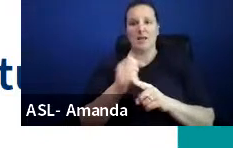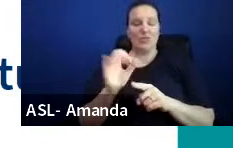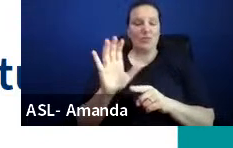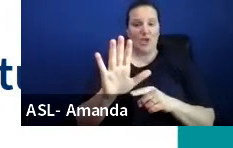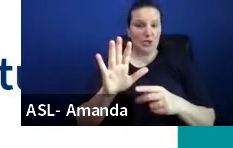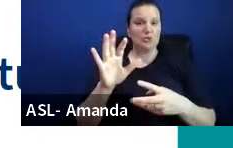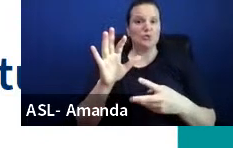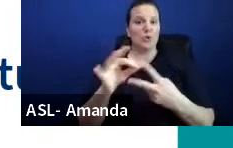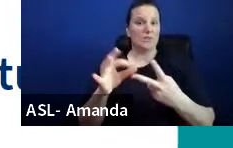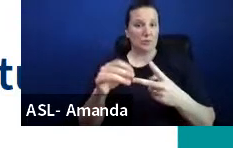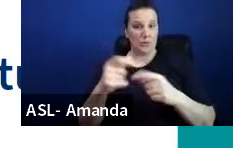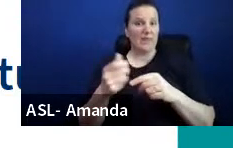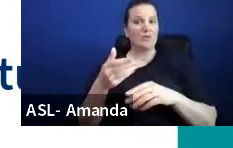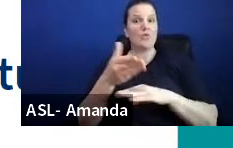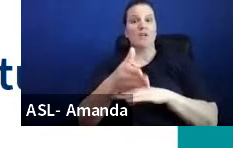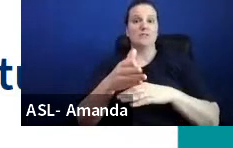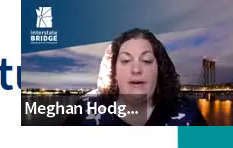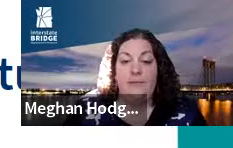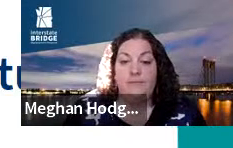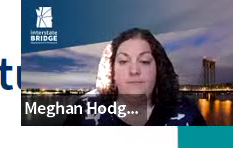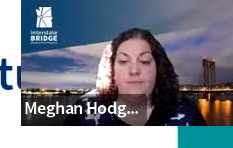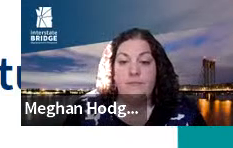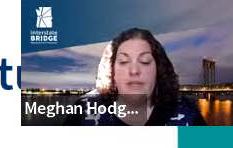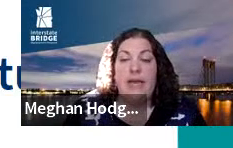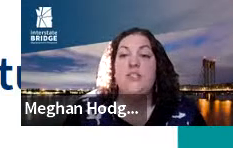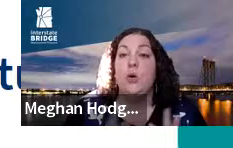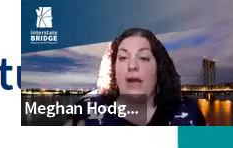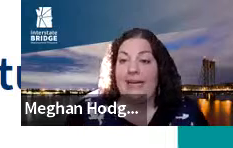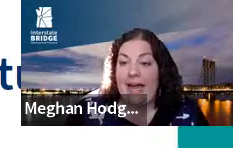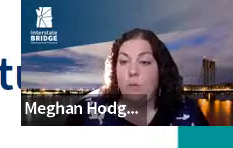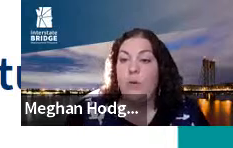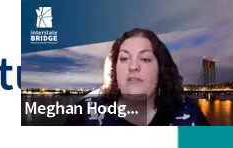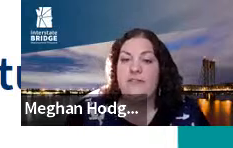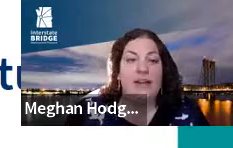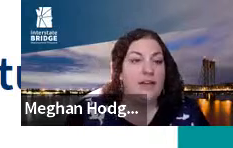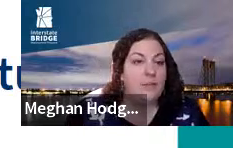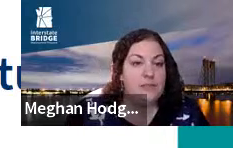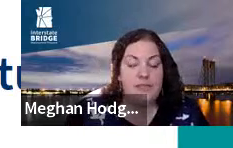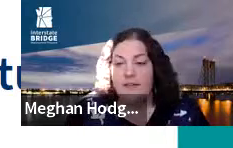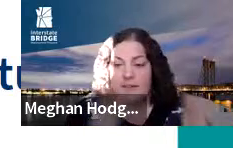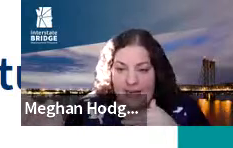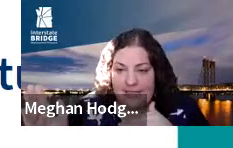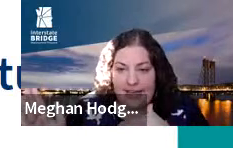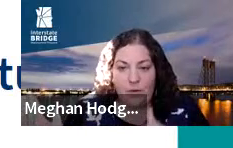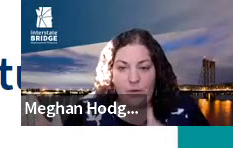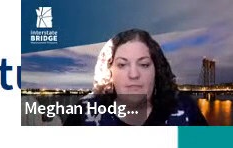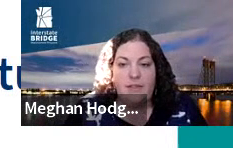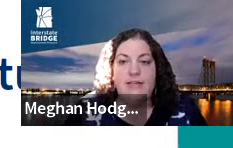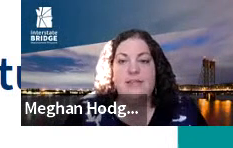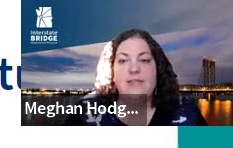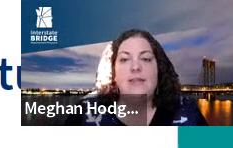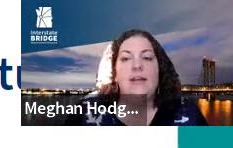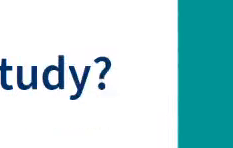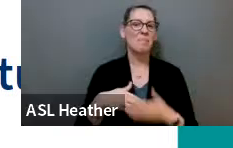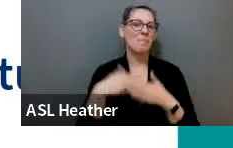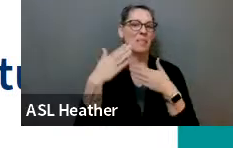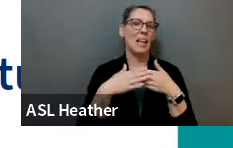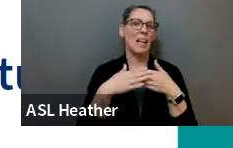choices when they cross the facility. And so right now we've developed, the next slide will cover